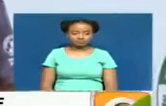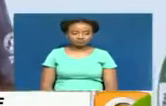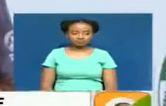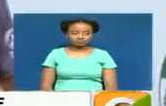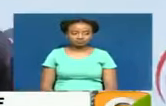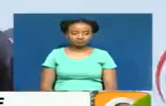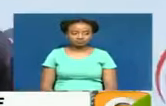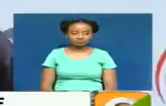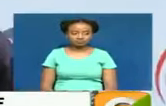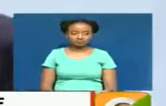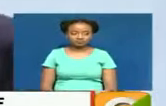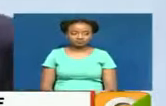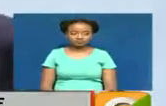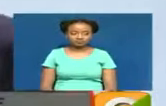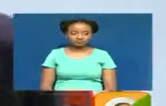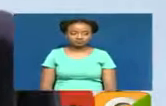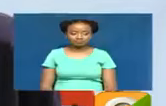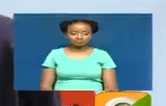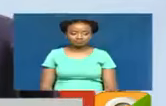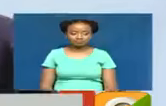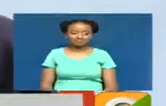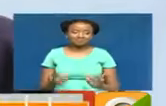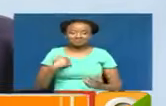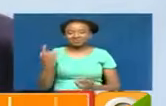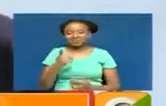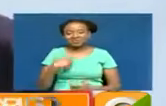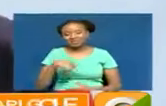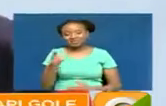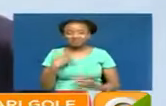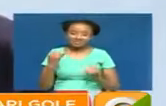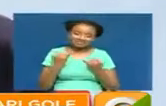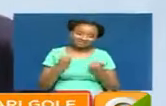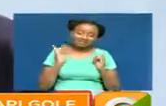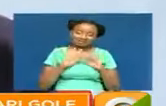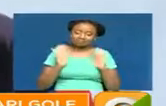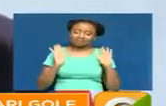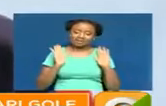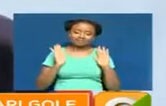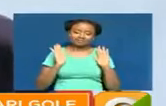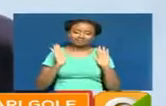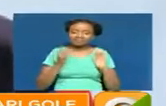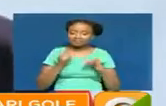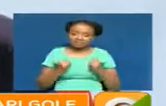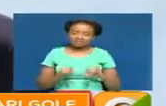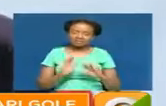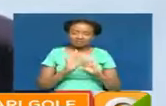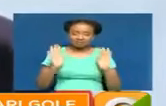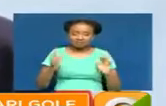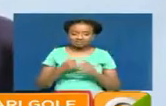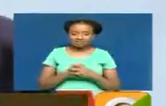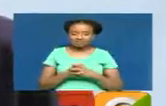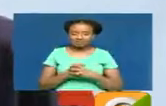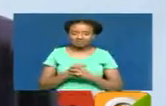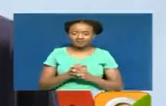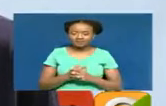We have a junior golfer. Yeah. No, I just went out there and tried to shoot the best score I could. I was 11 back going into the